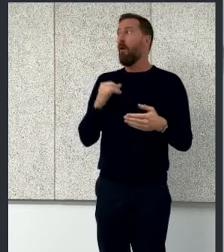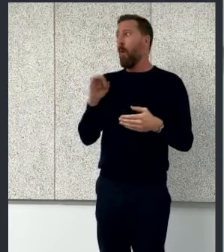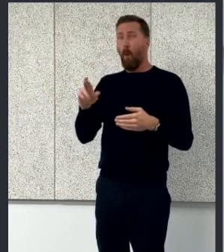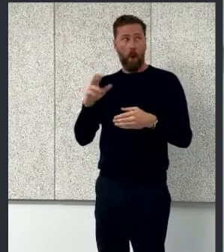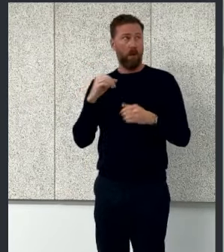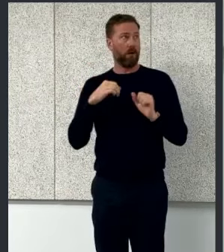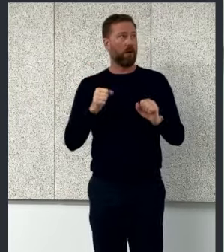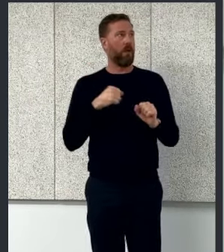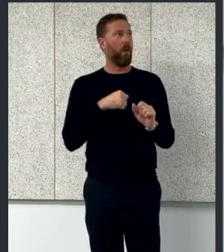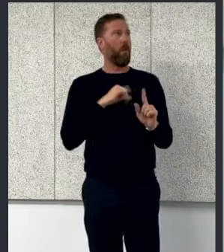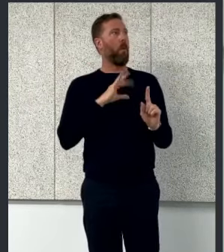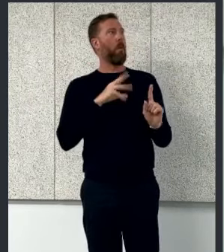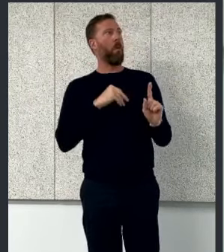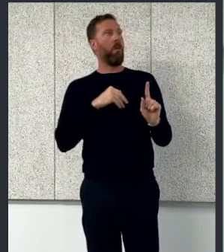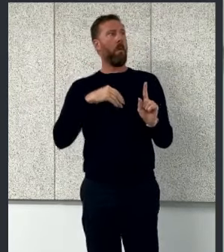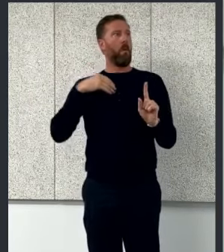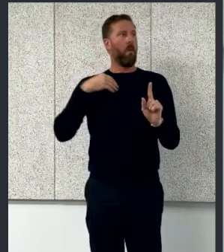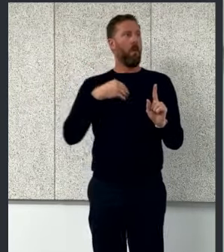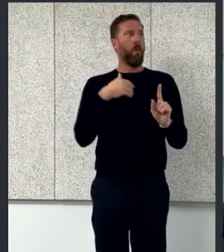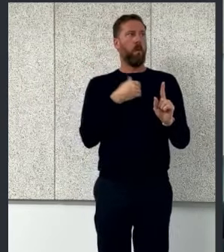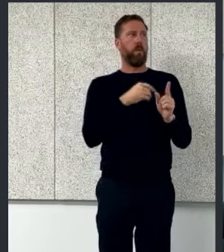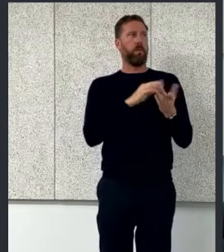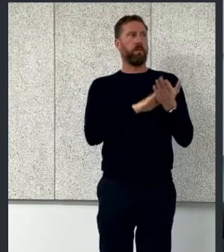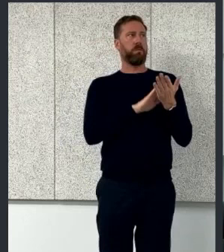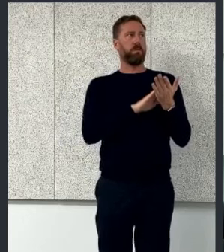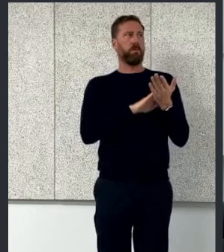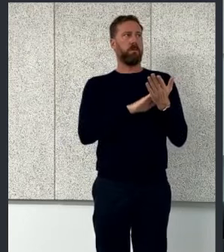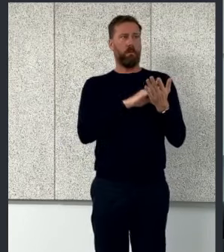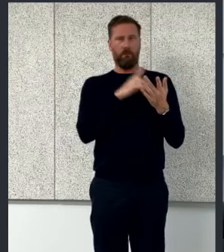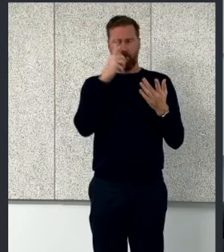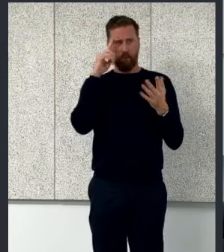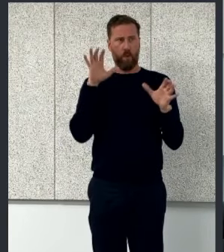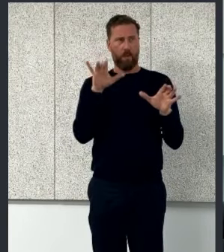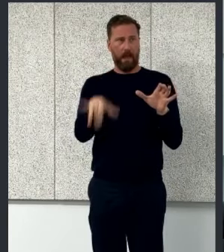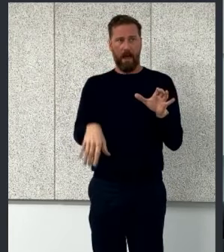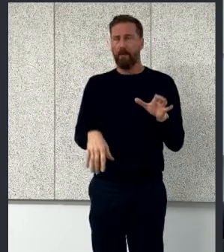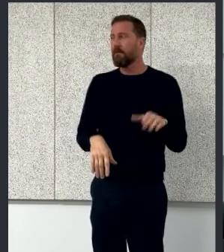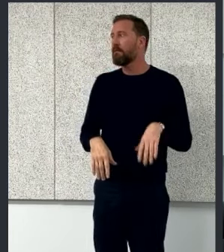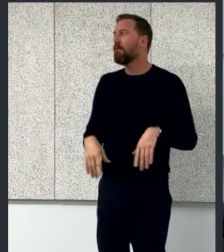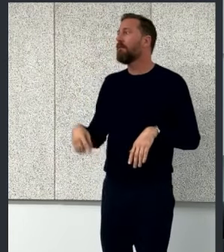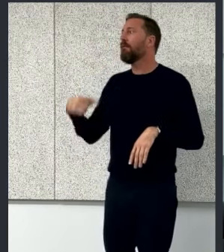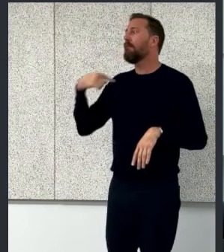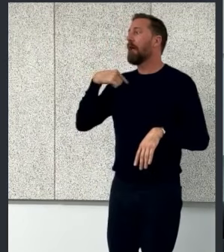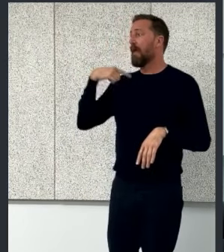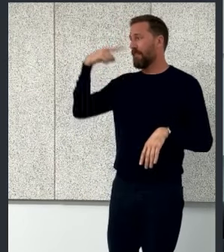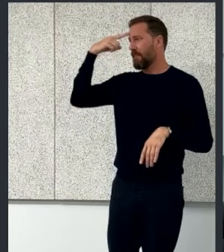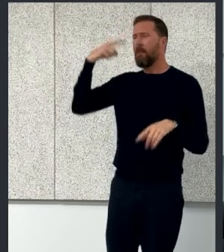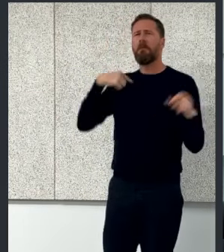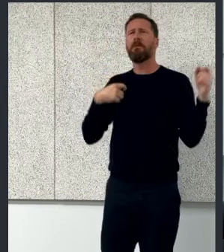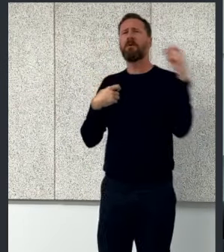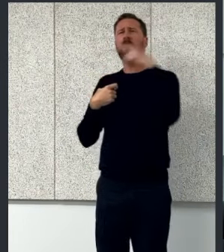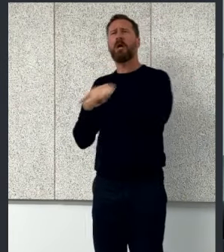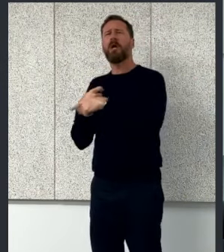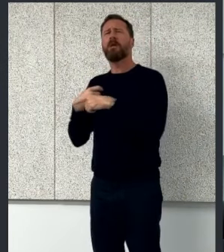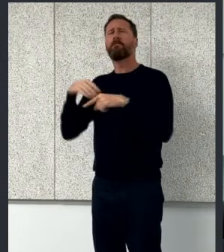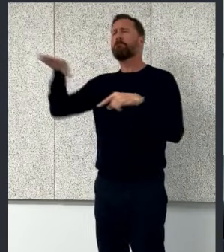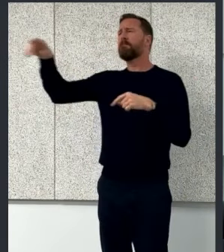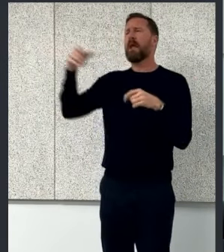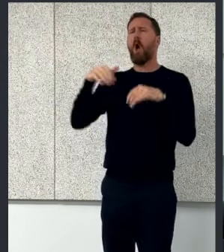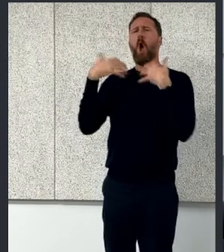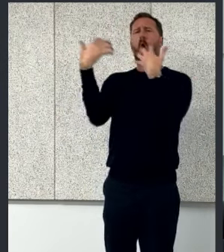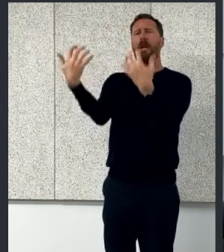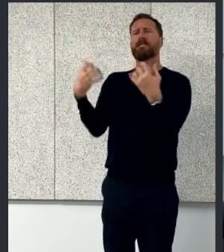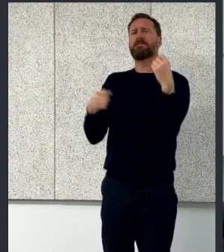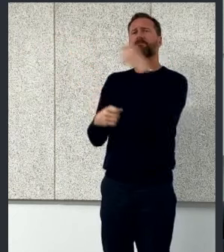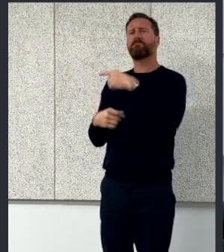for having done it. I think we could, Could you just ask the people who raise